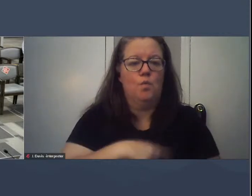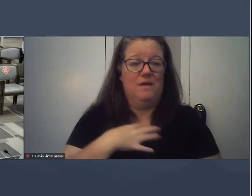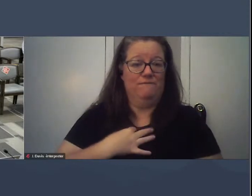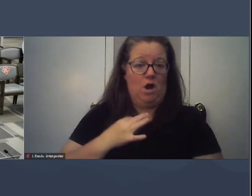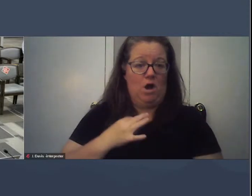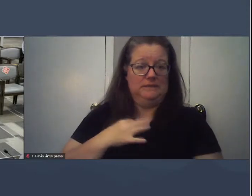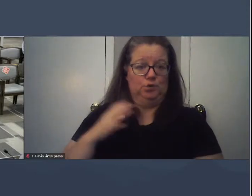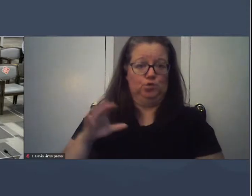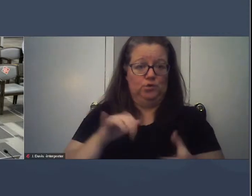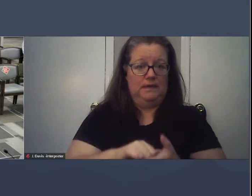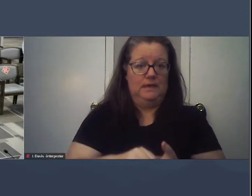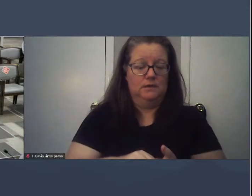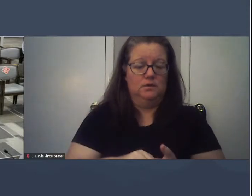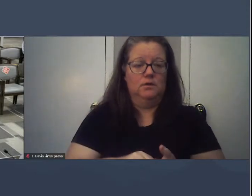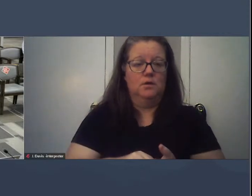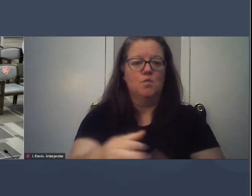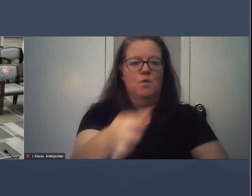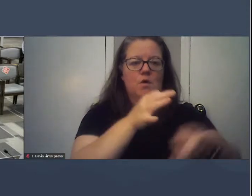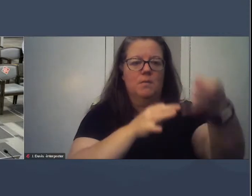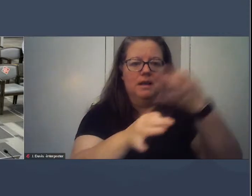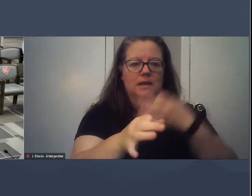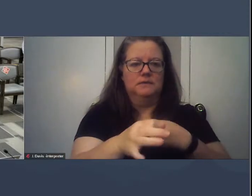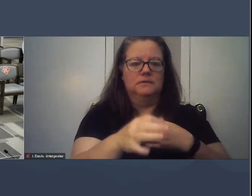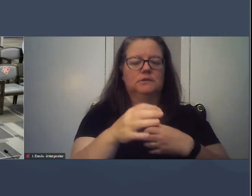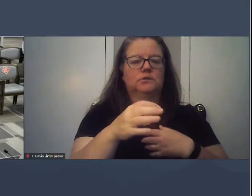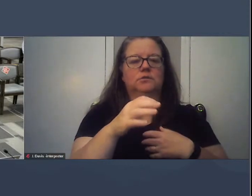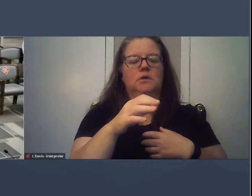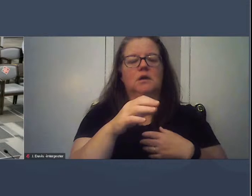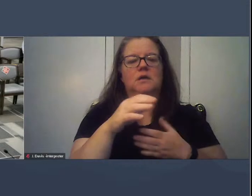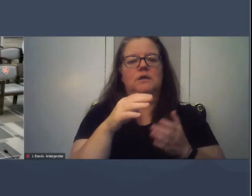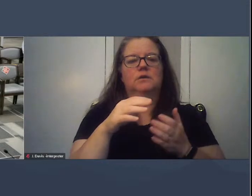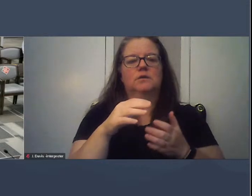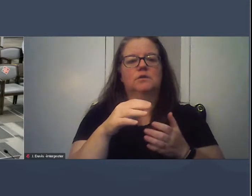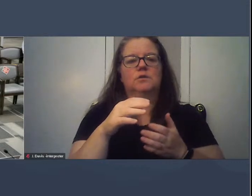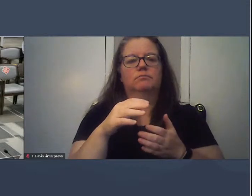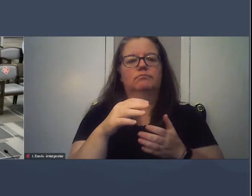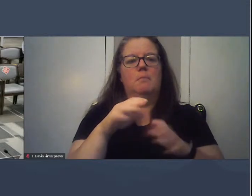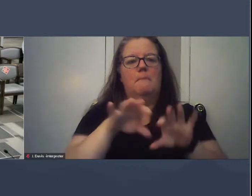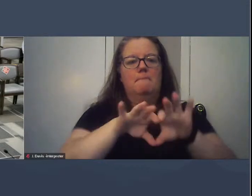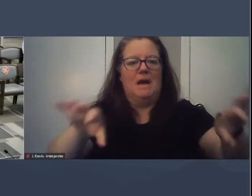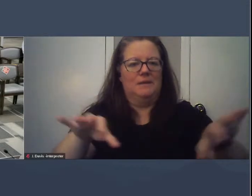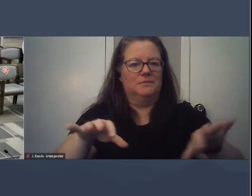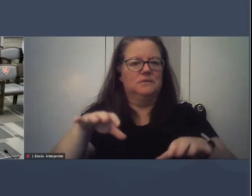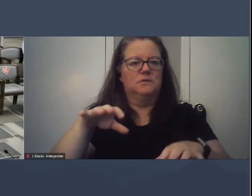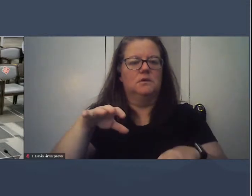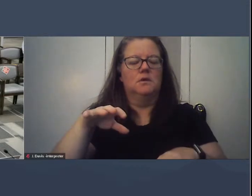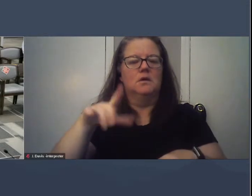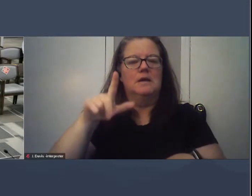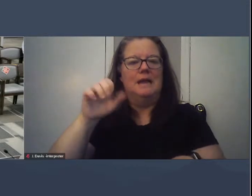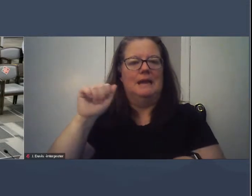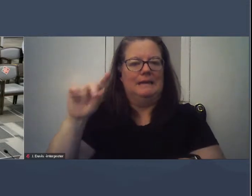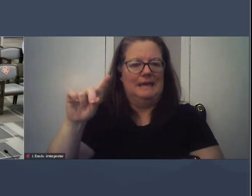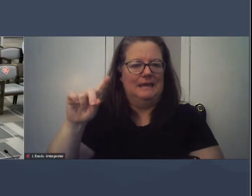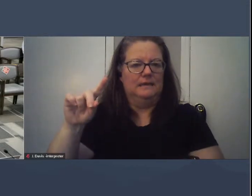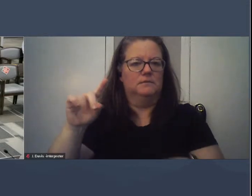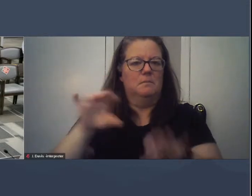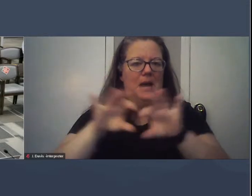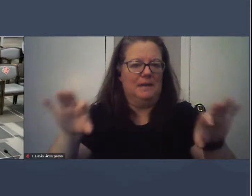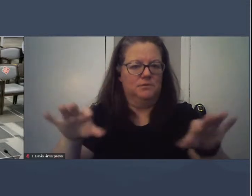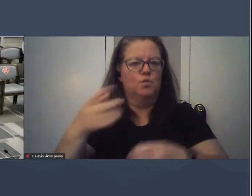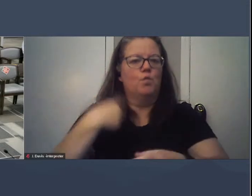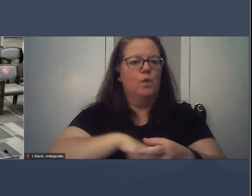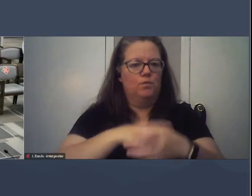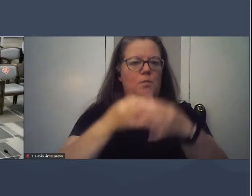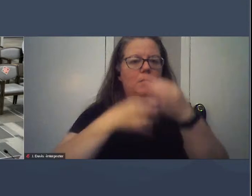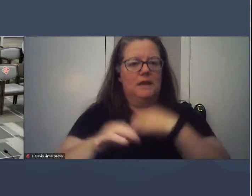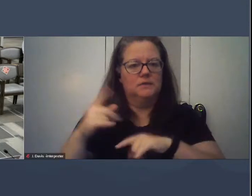We replace 1,000 residential services per year on lead lines on our side. And we've been doing